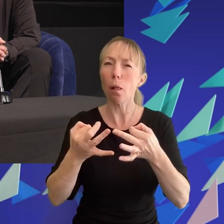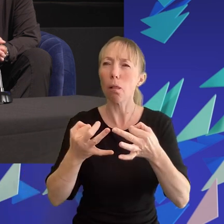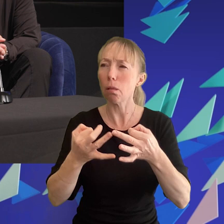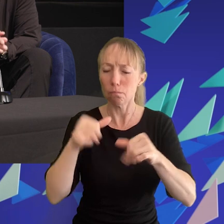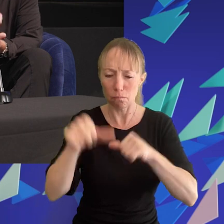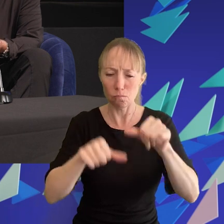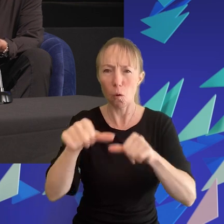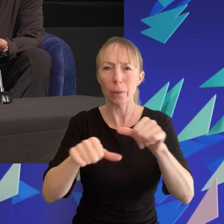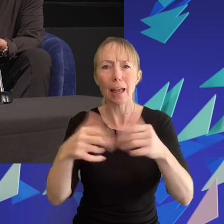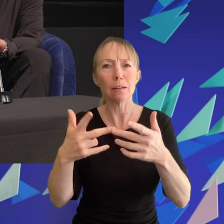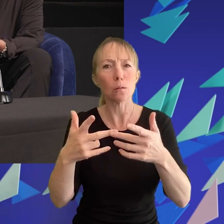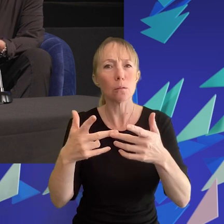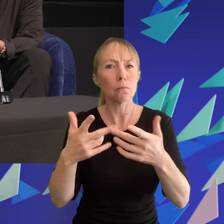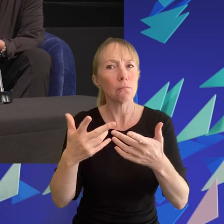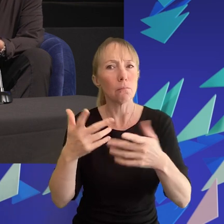passage.